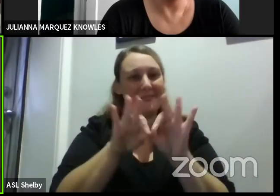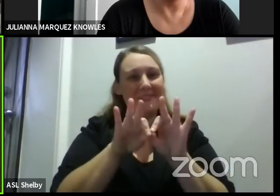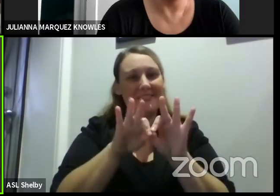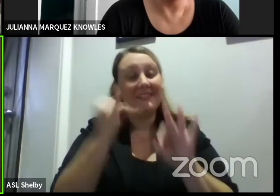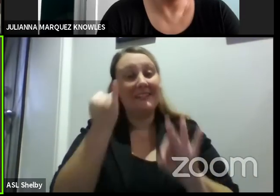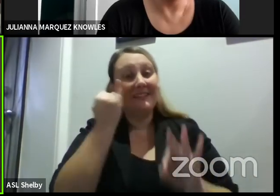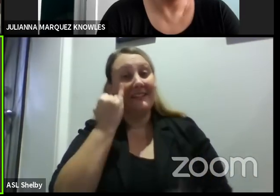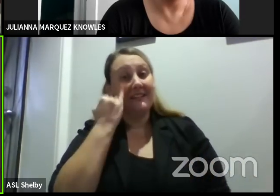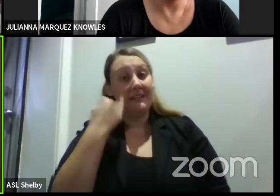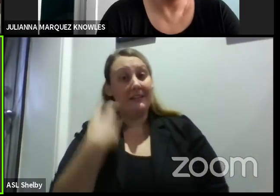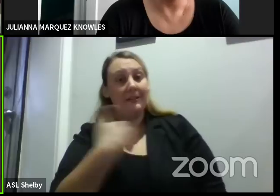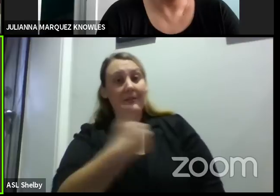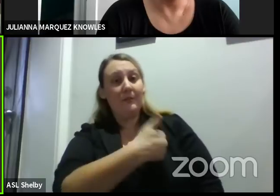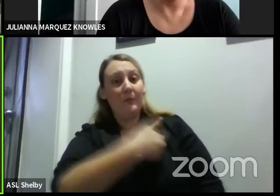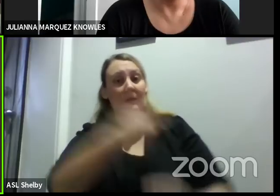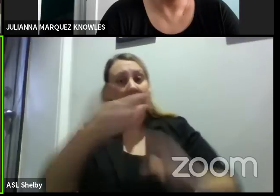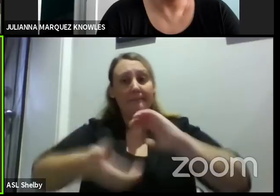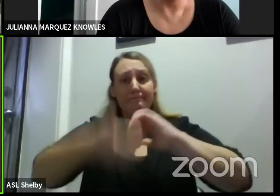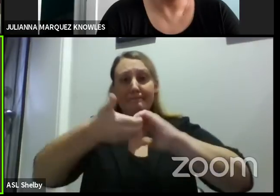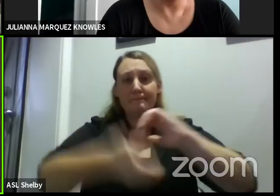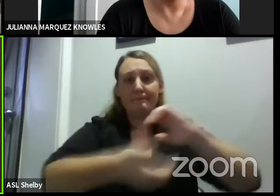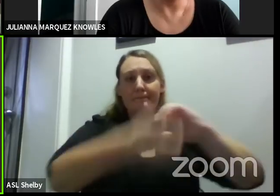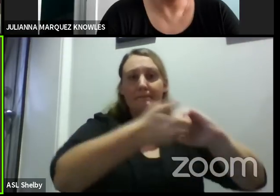may actually be able to do that.